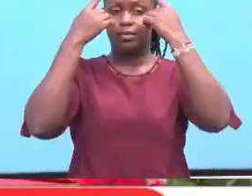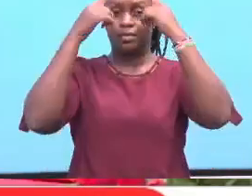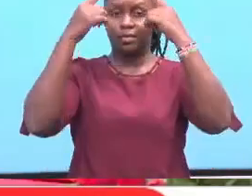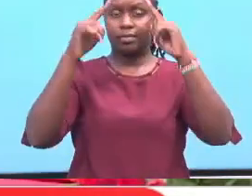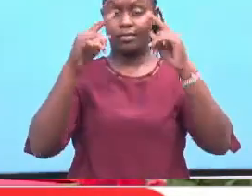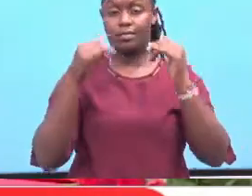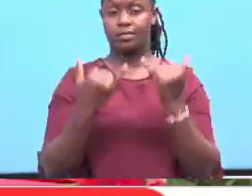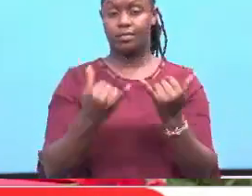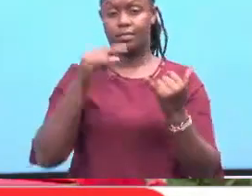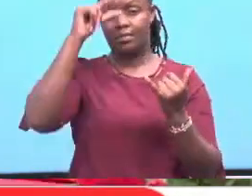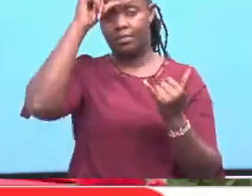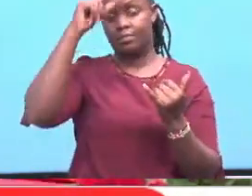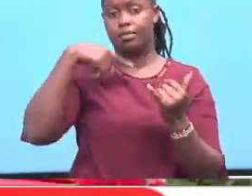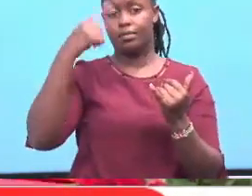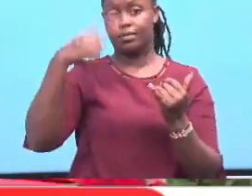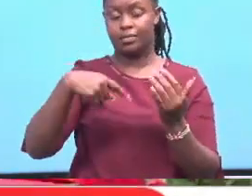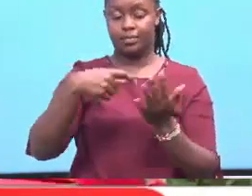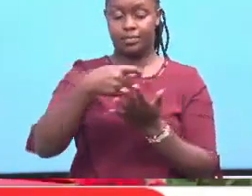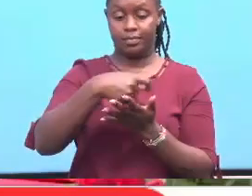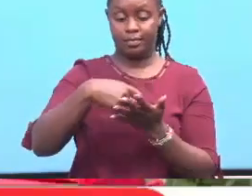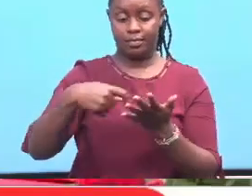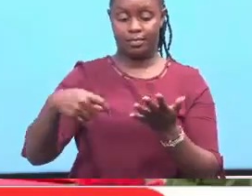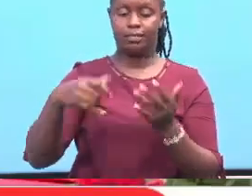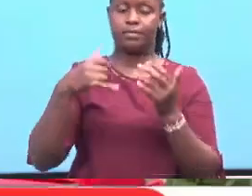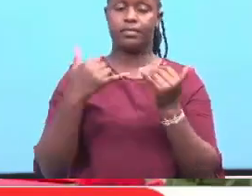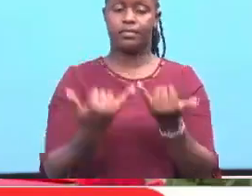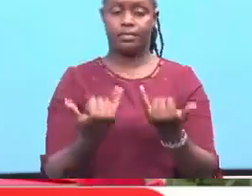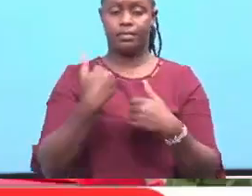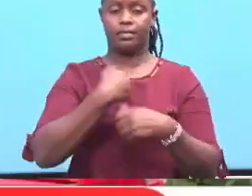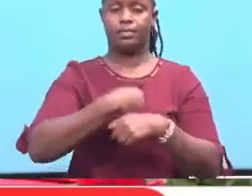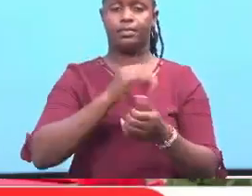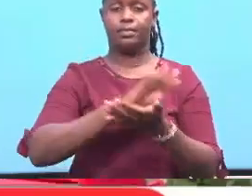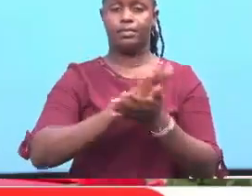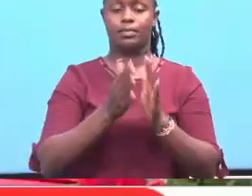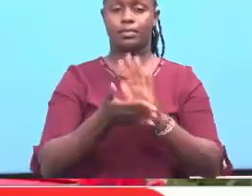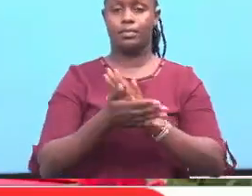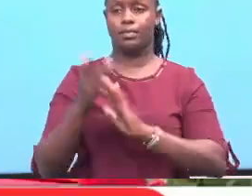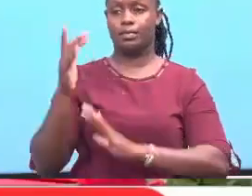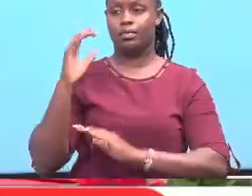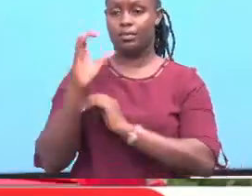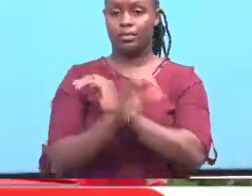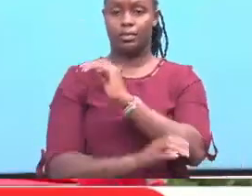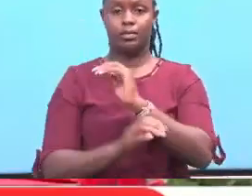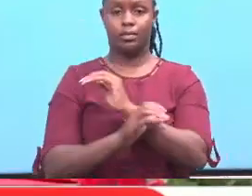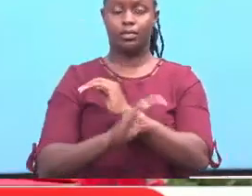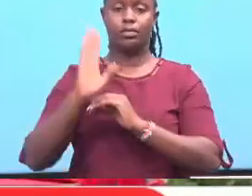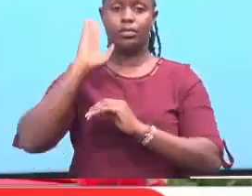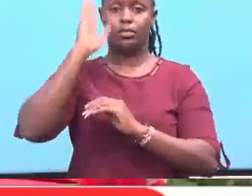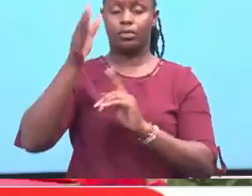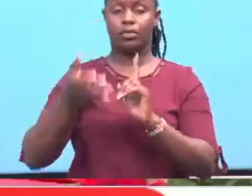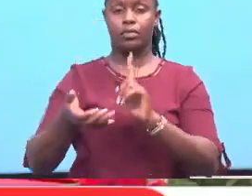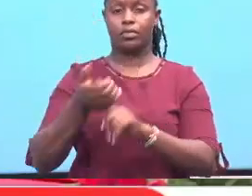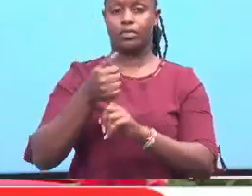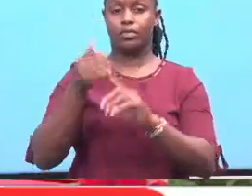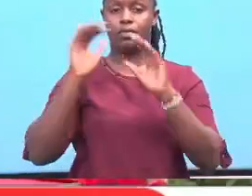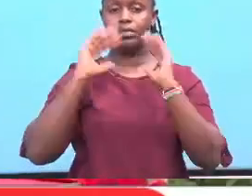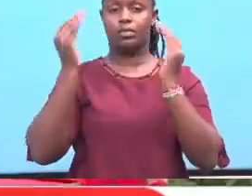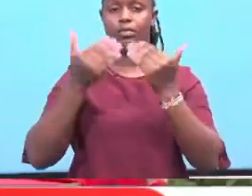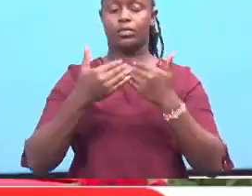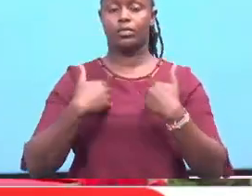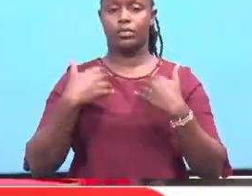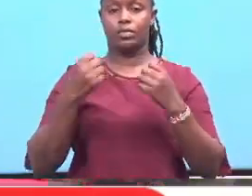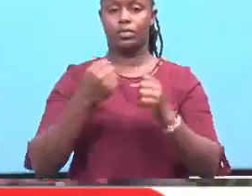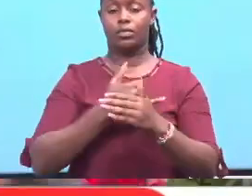government says that with the signing of the bills now into law, the country will finally be able to achieve universal health